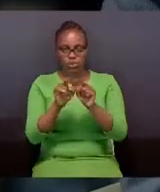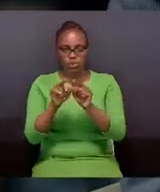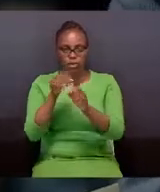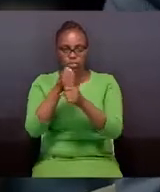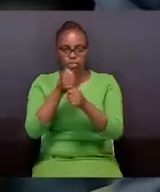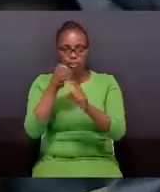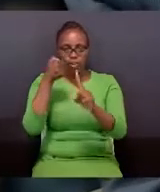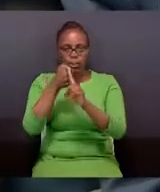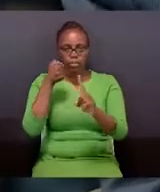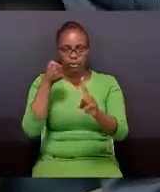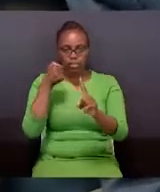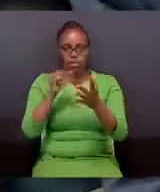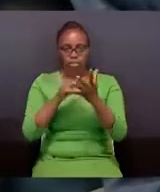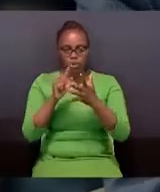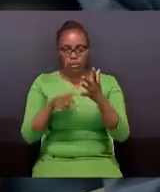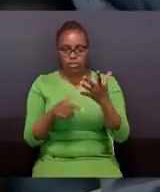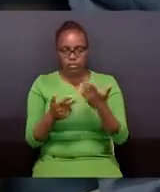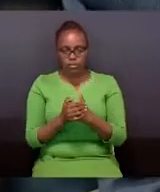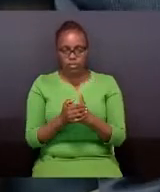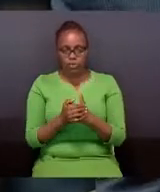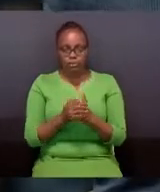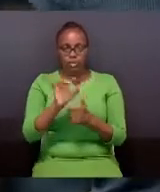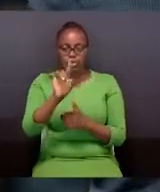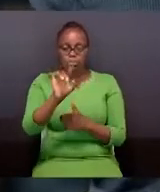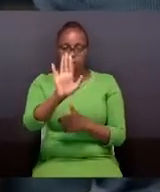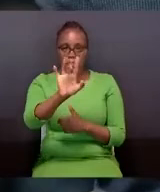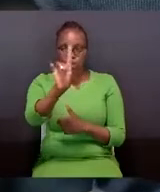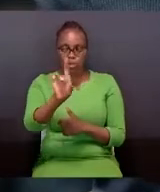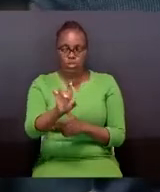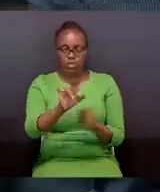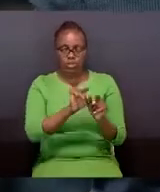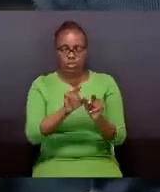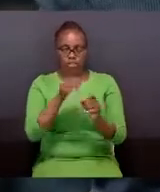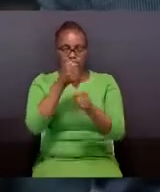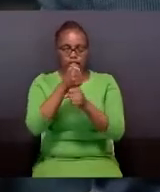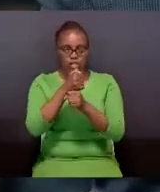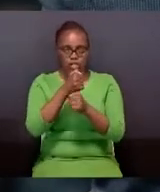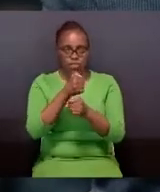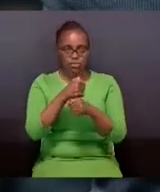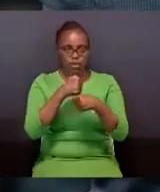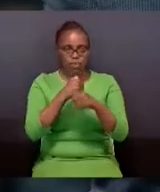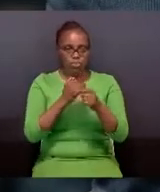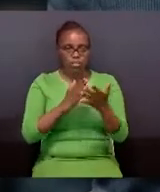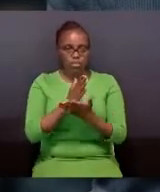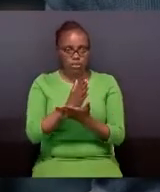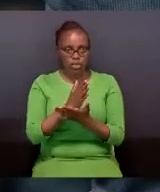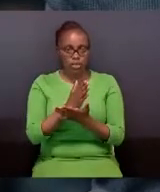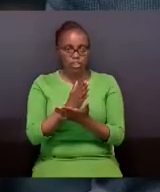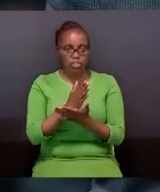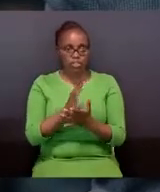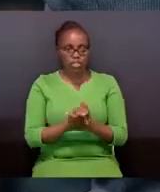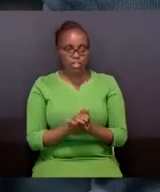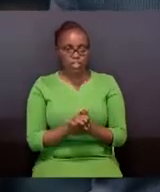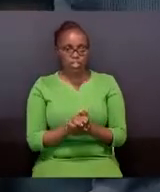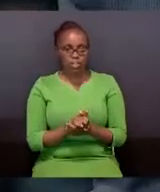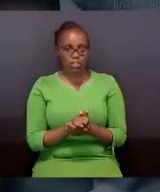impact you. So the question, therefore, the complex of the question she was asking